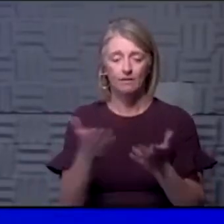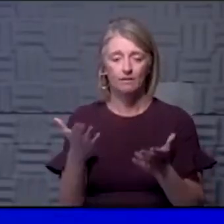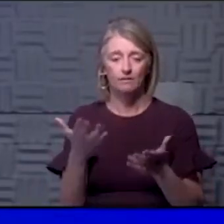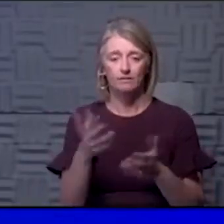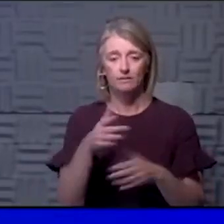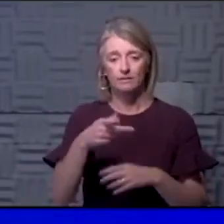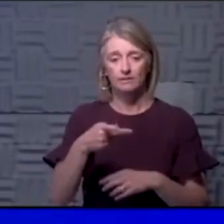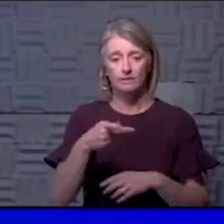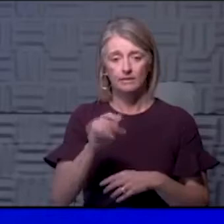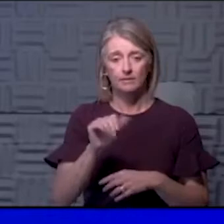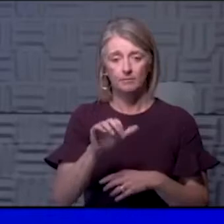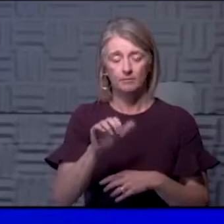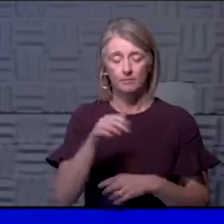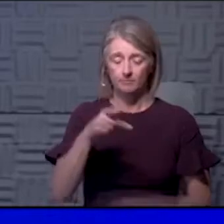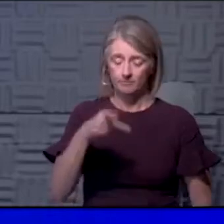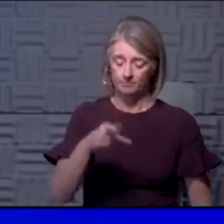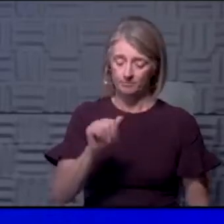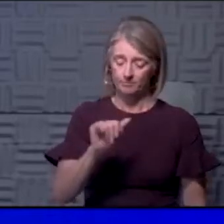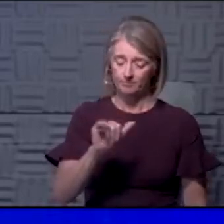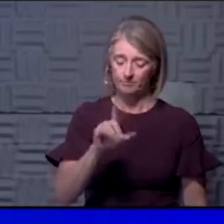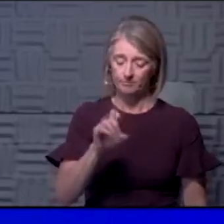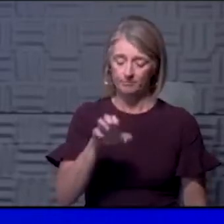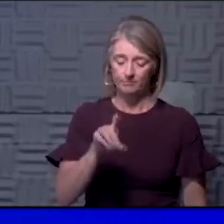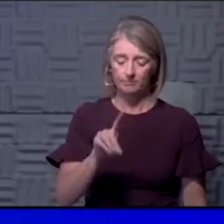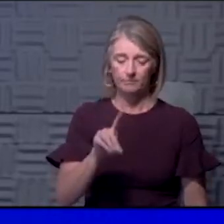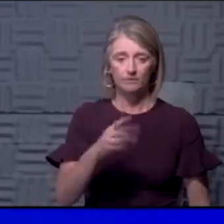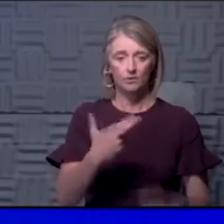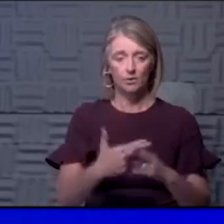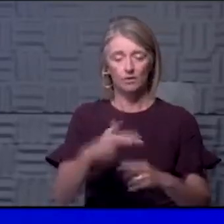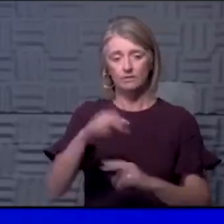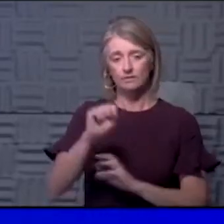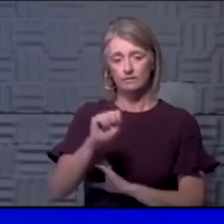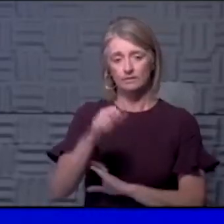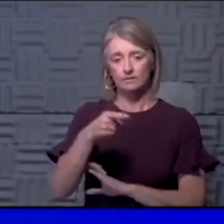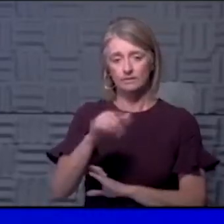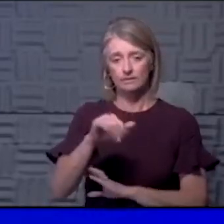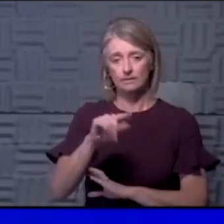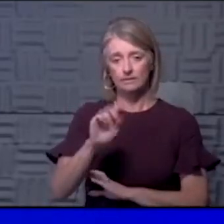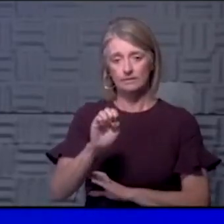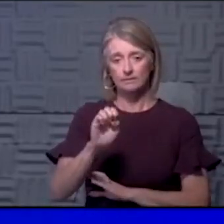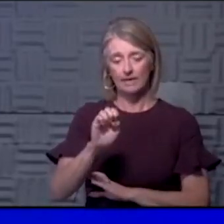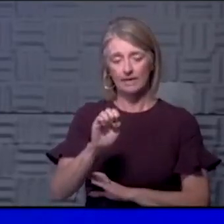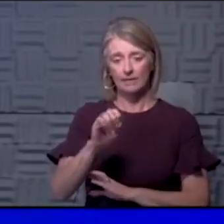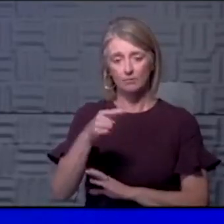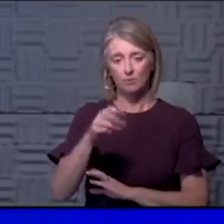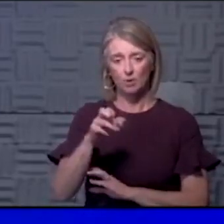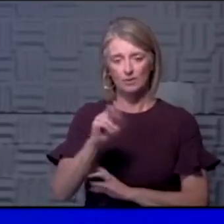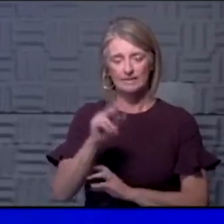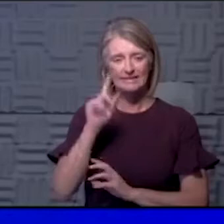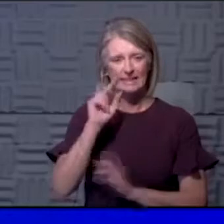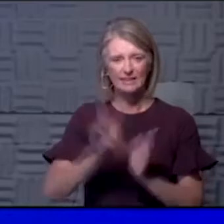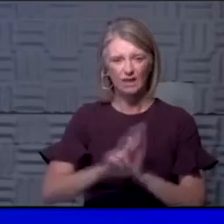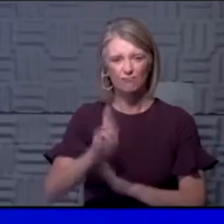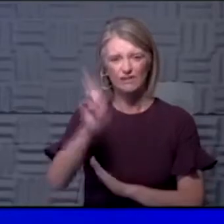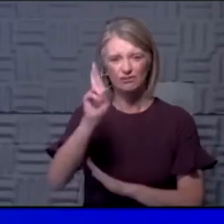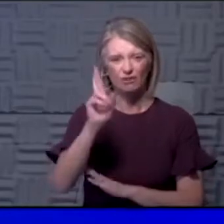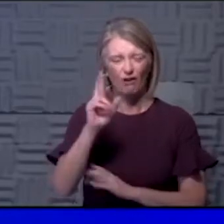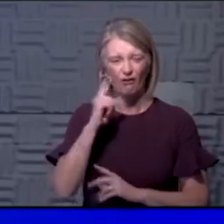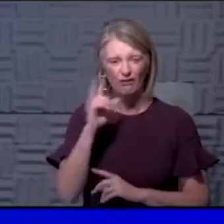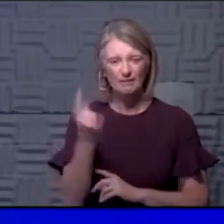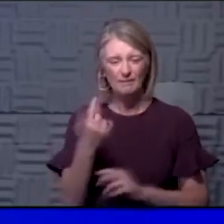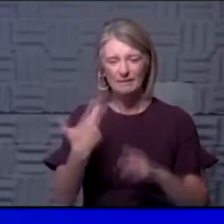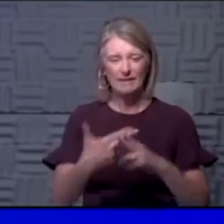the payload, and the payload in this case, again, is going to be the spike protein. That's the only part. Sounds like a space shuttle. Now we're talking payload. I know, right? Okay, go ahead.